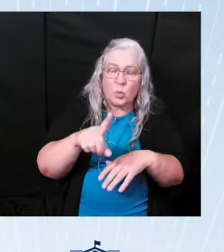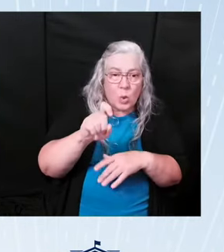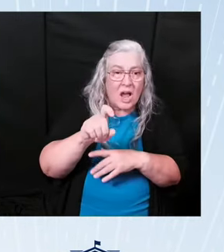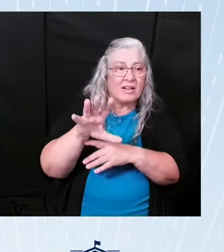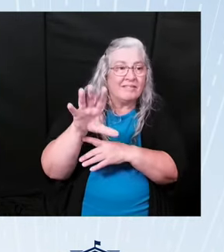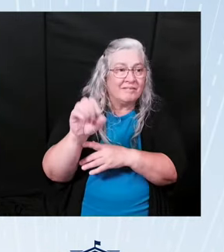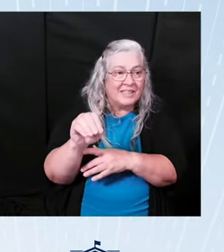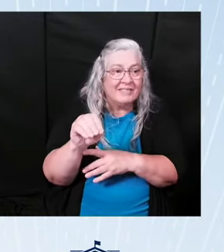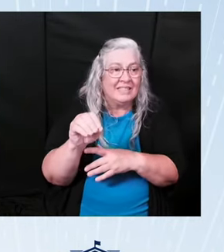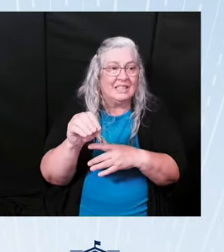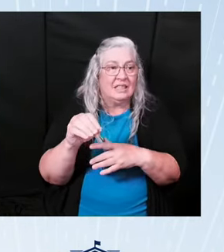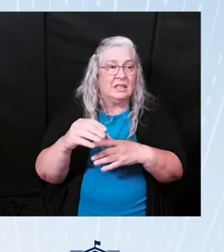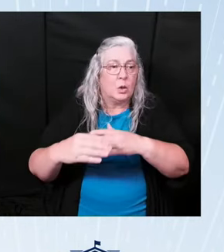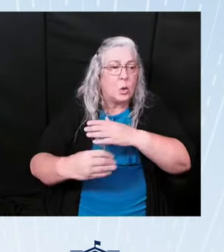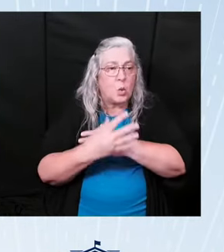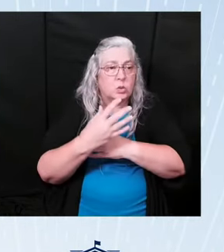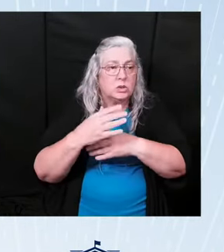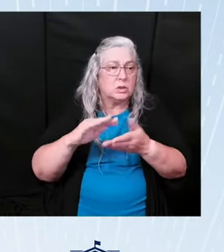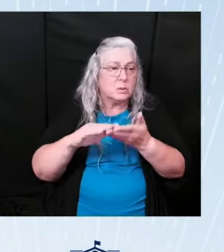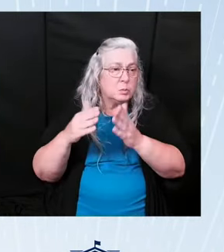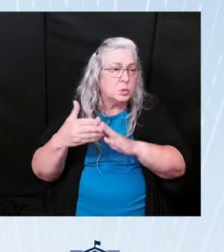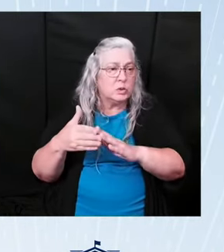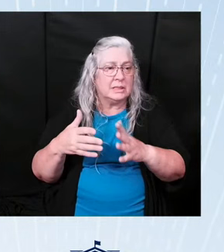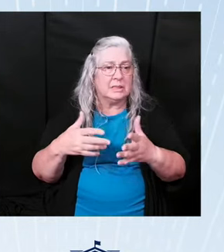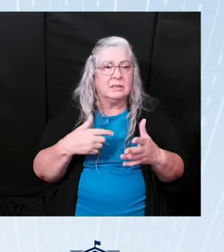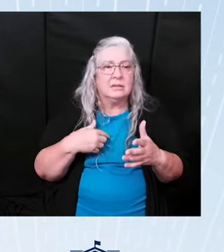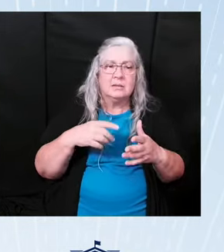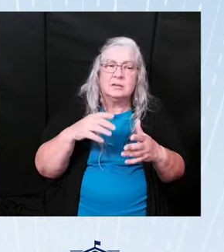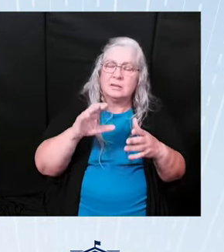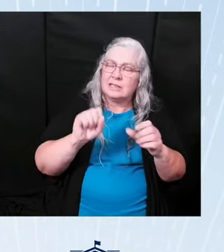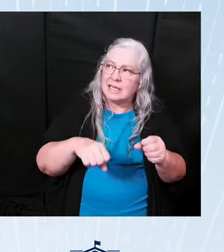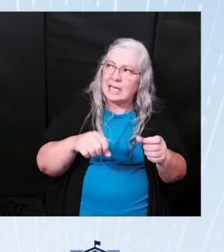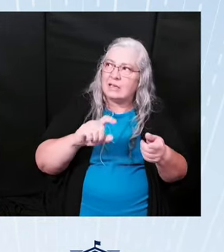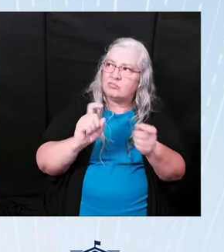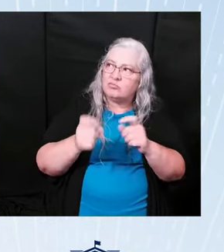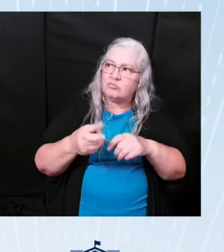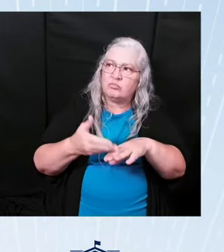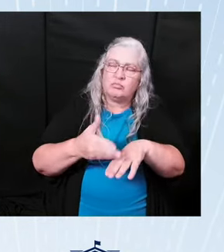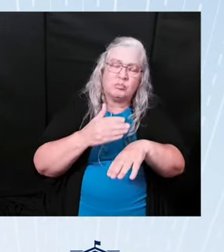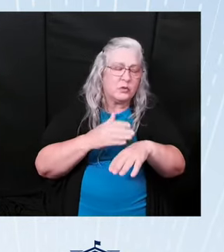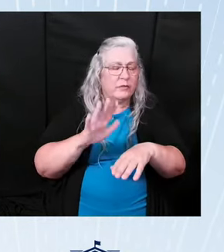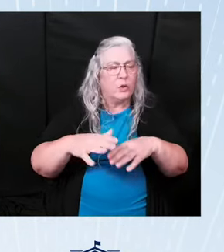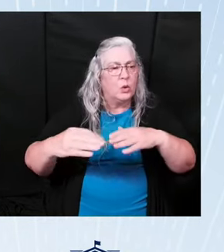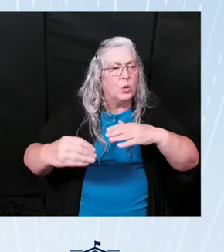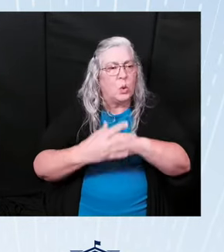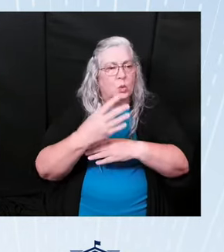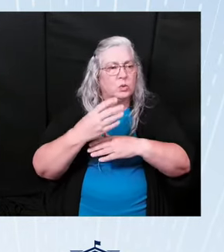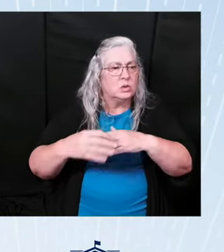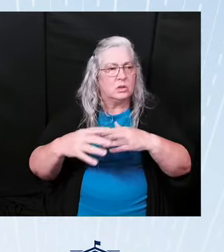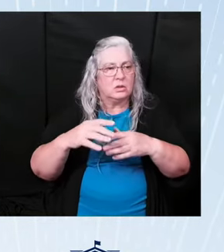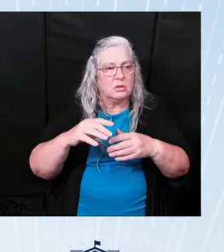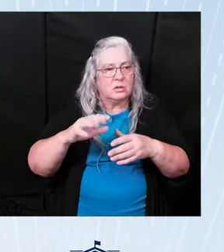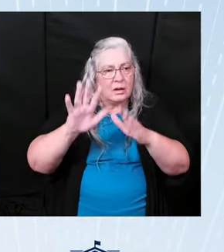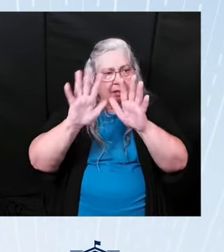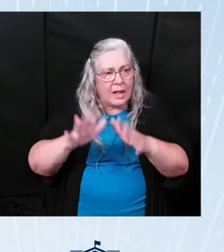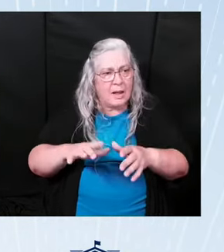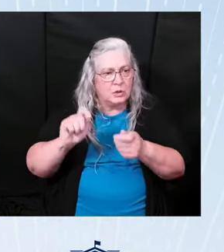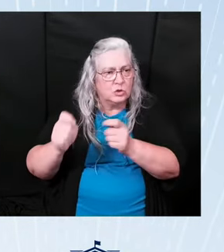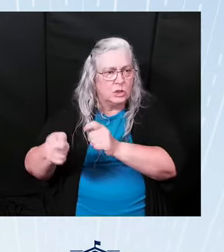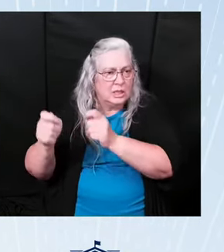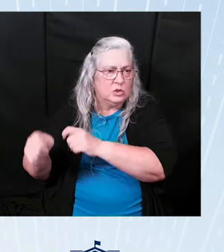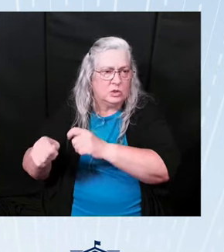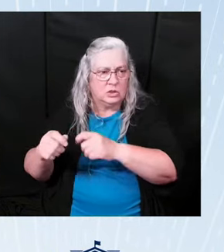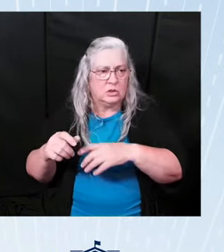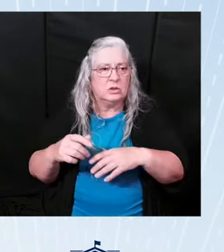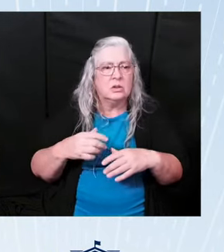awards for FEMA for 748 resilience projects across 55 states and territories.